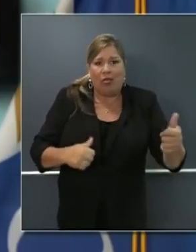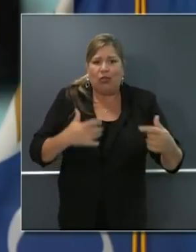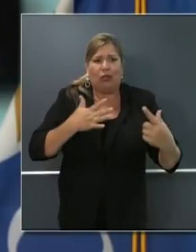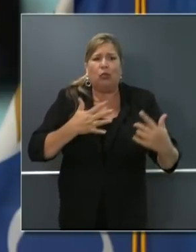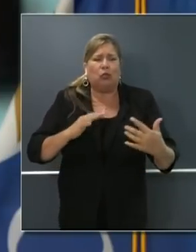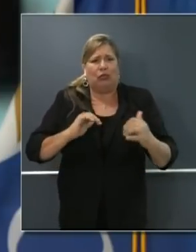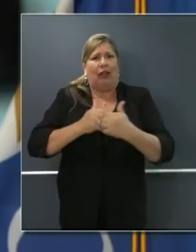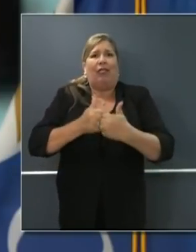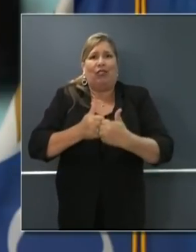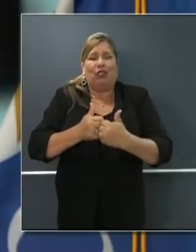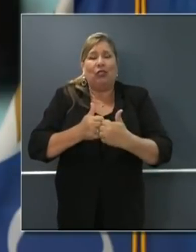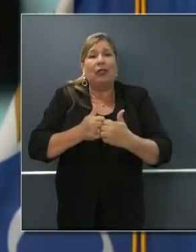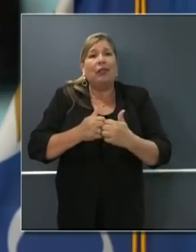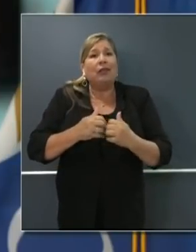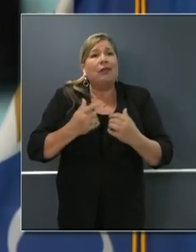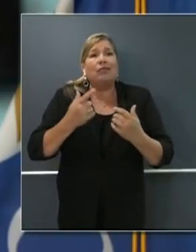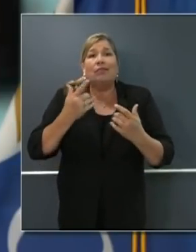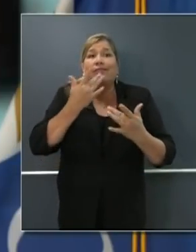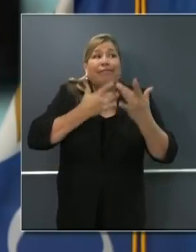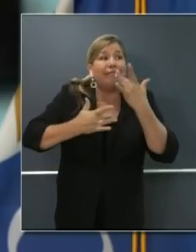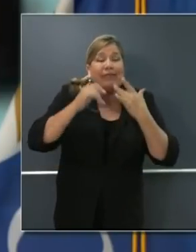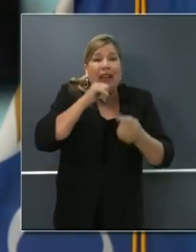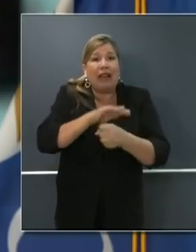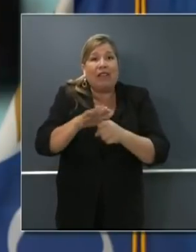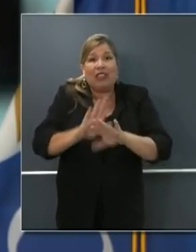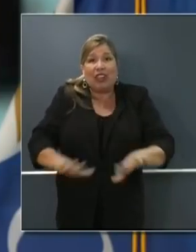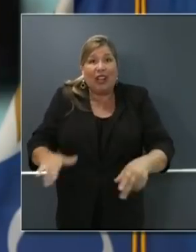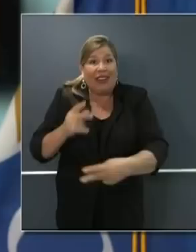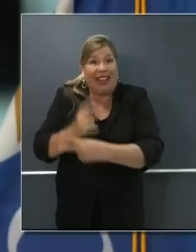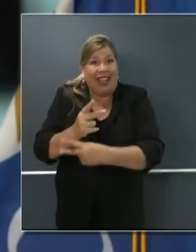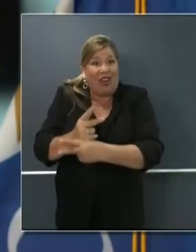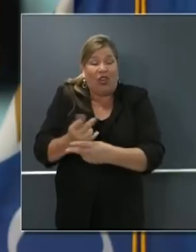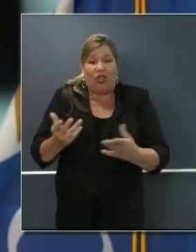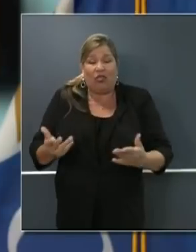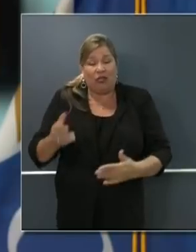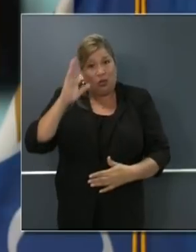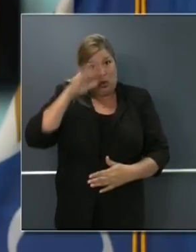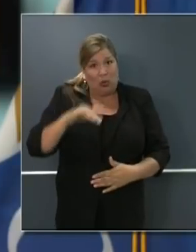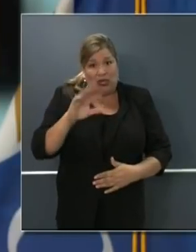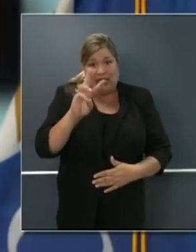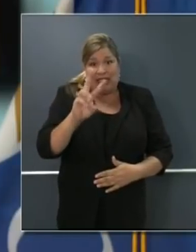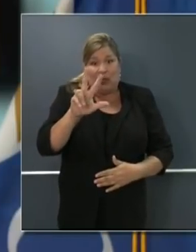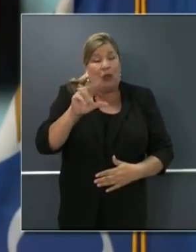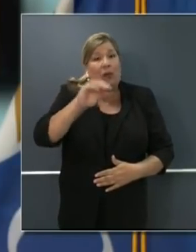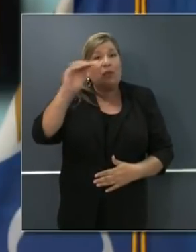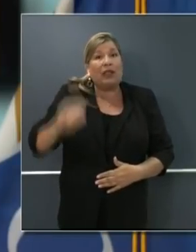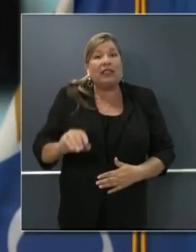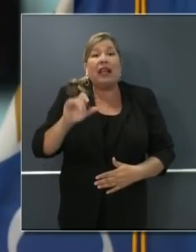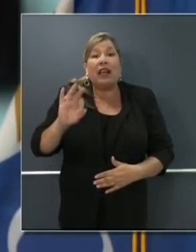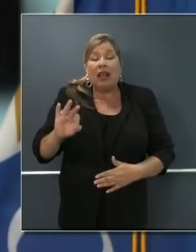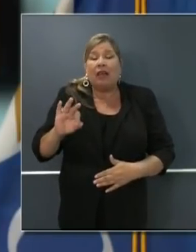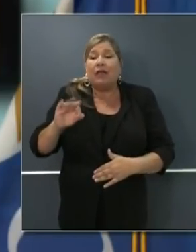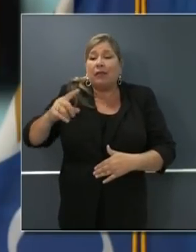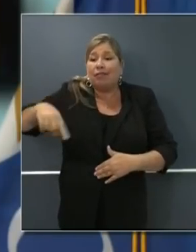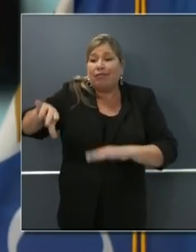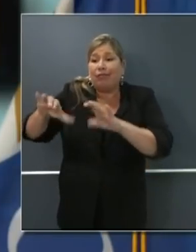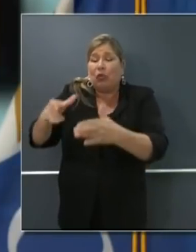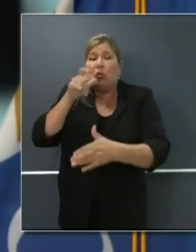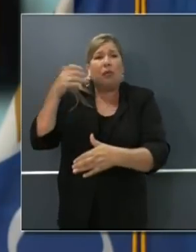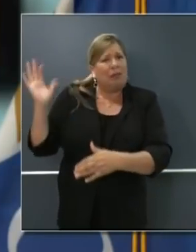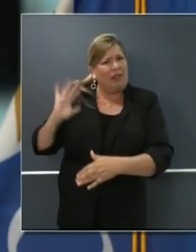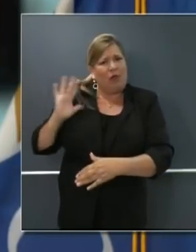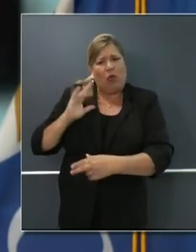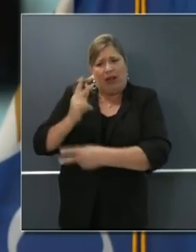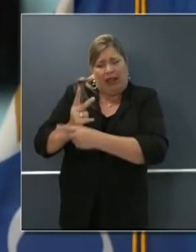And childcare has been a huge challenge. 63% of licensed childcare facilities in the state have